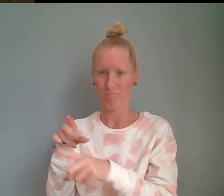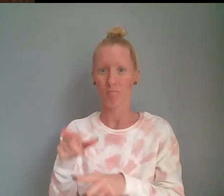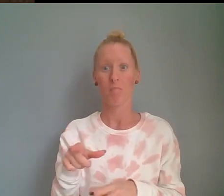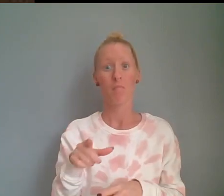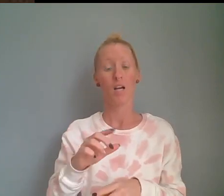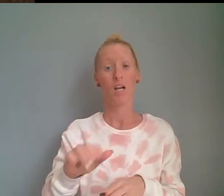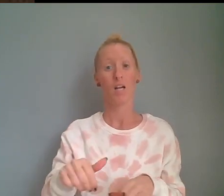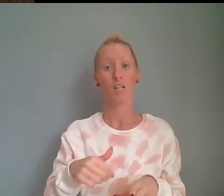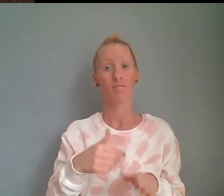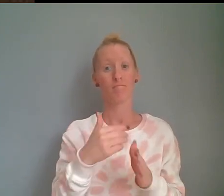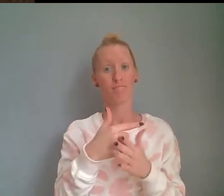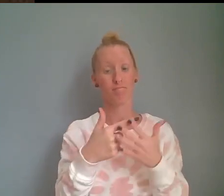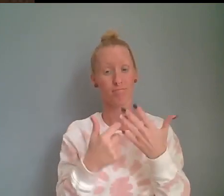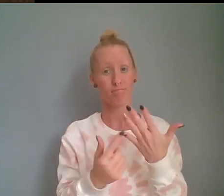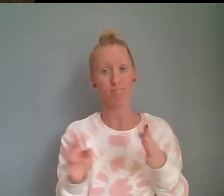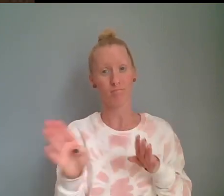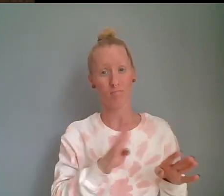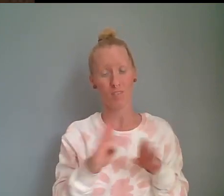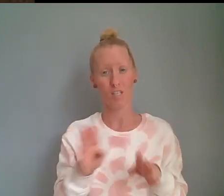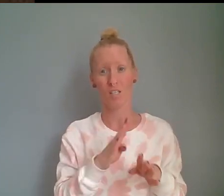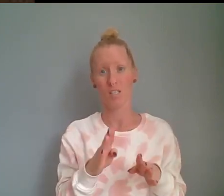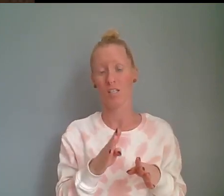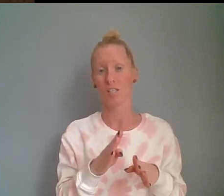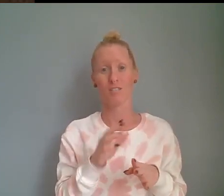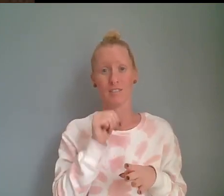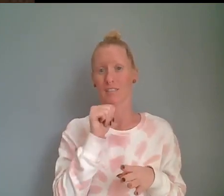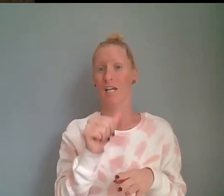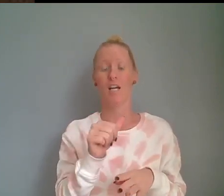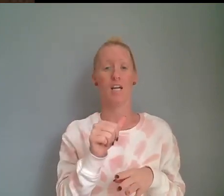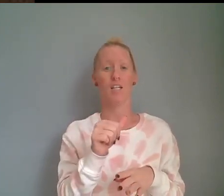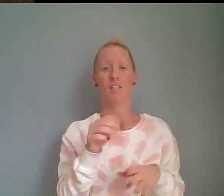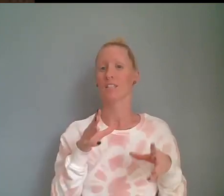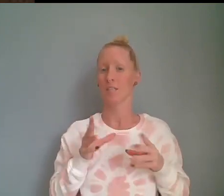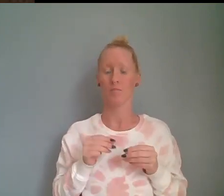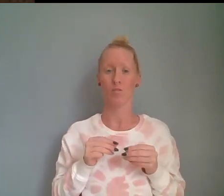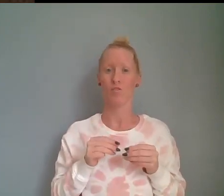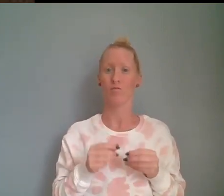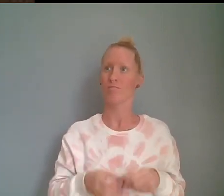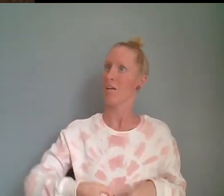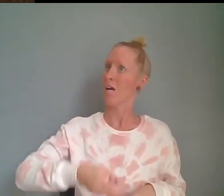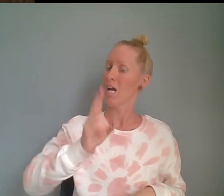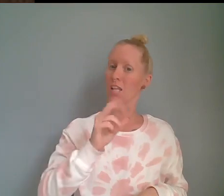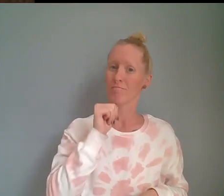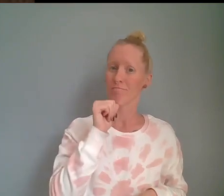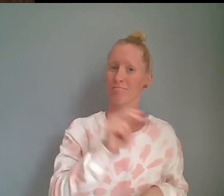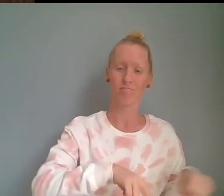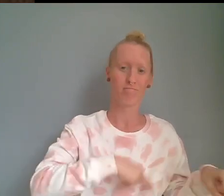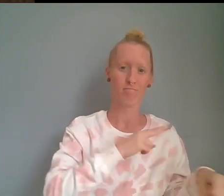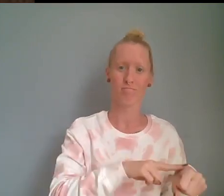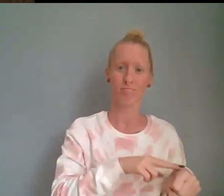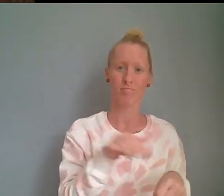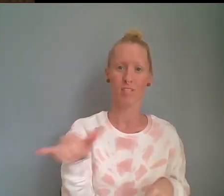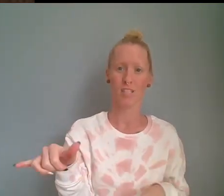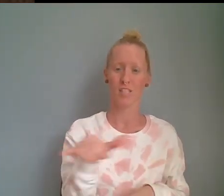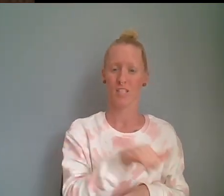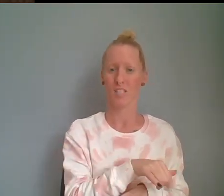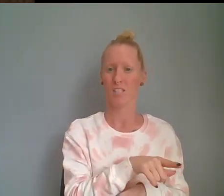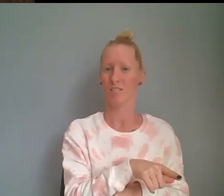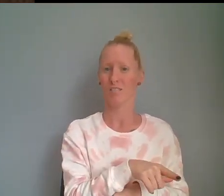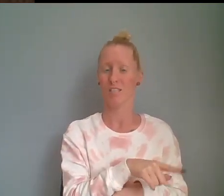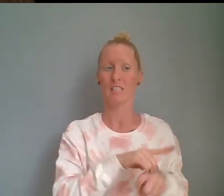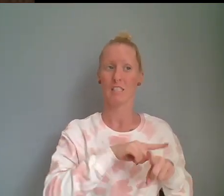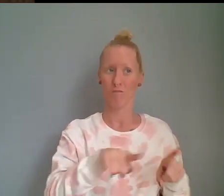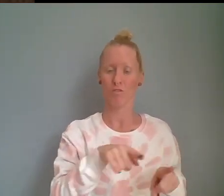are completely unacceptable to a culture, highly unusual, they're more likely to end up getting labeled as